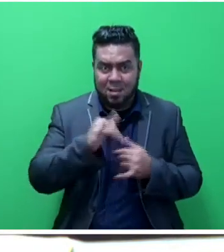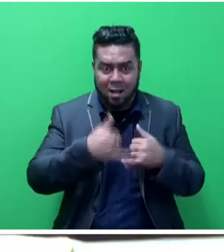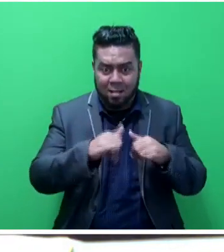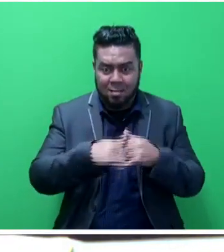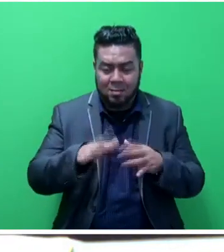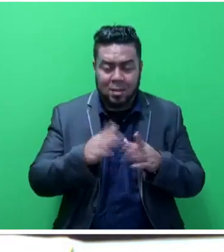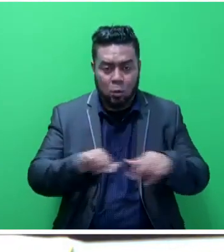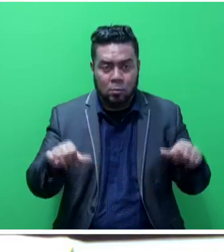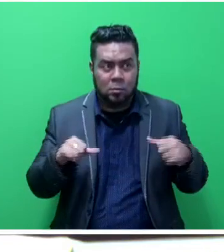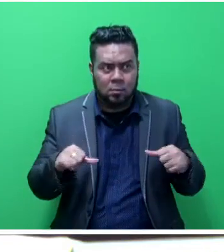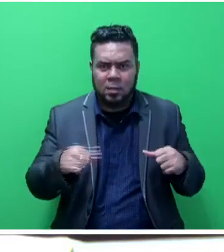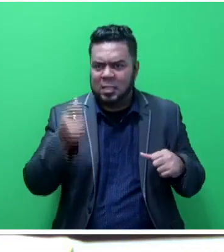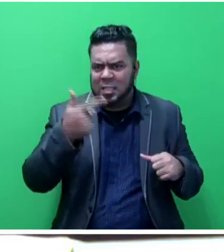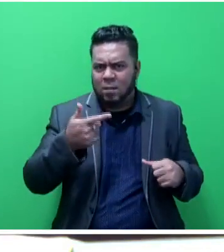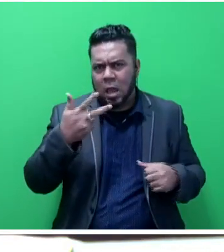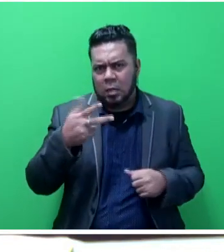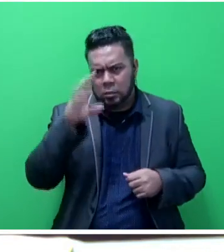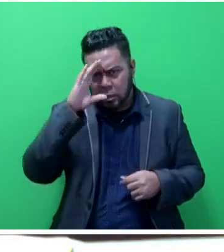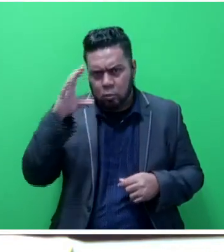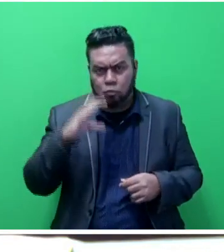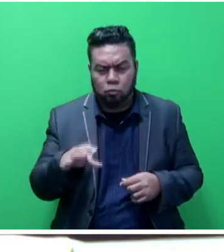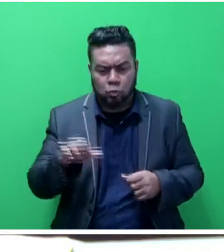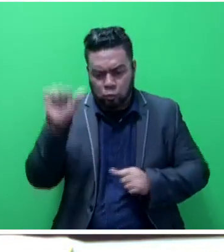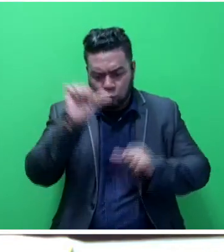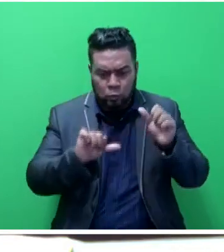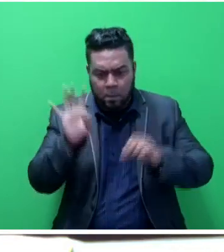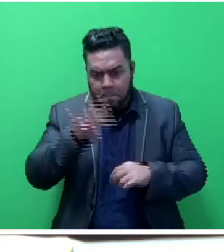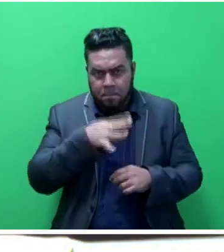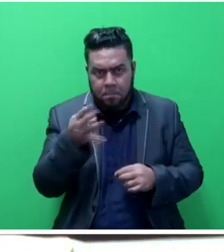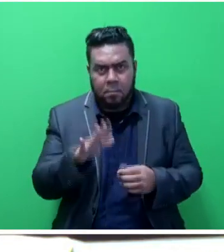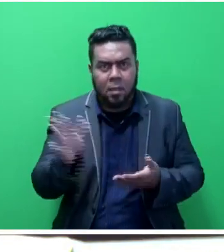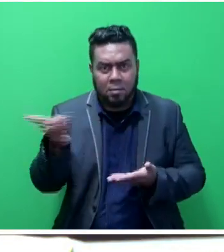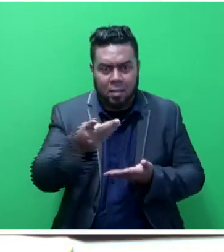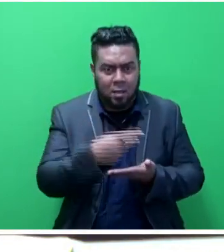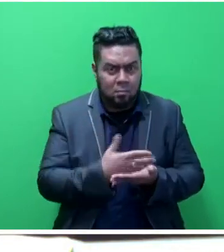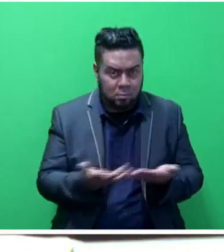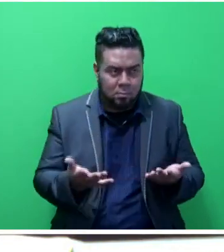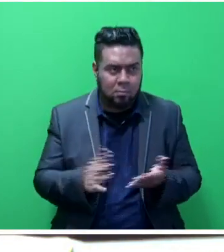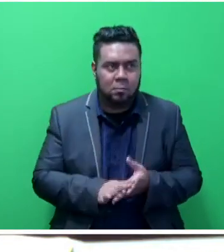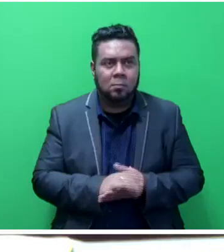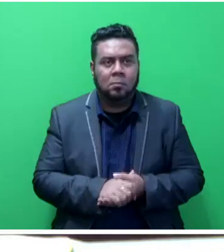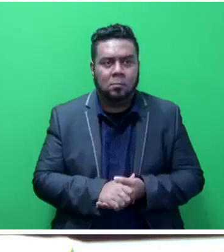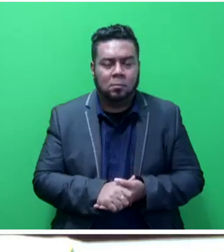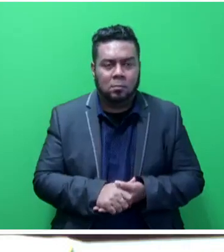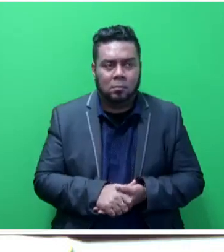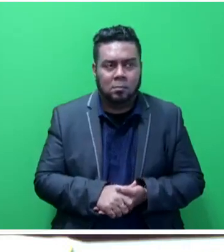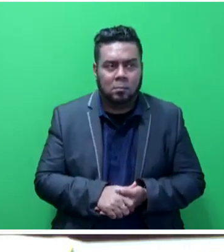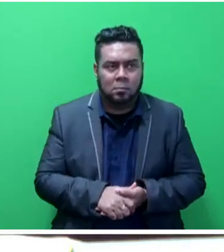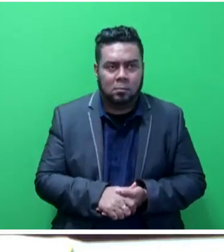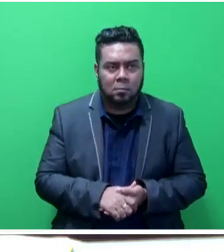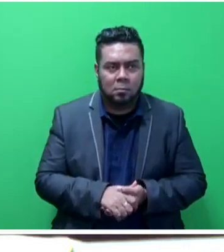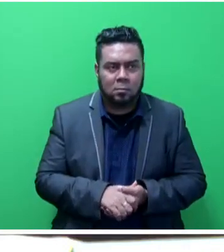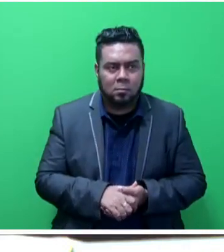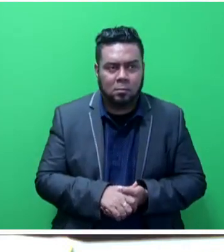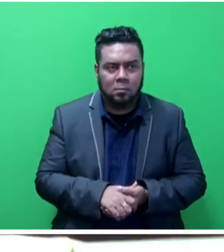about 7 or 8 countries agricultural panel data time series data and cross-sectional data, Mr. Speaker,